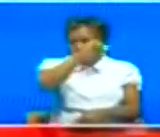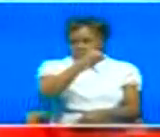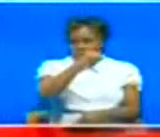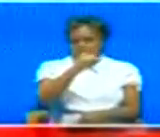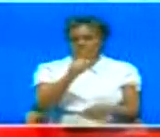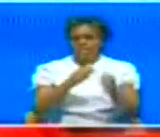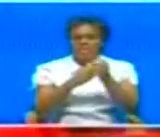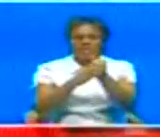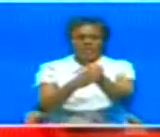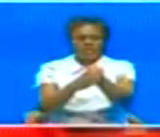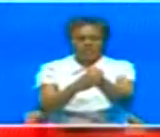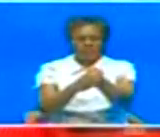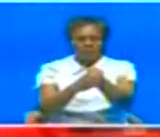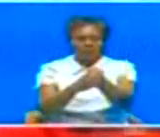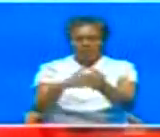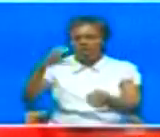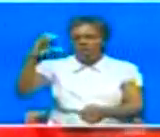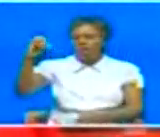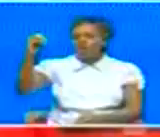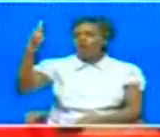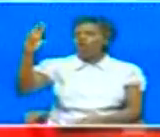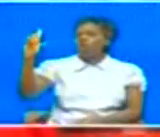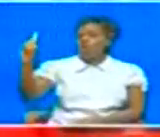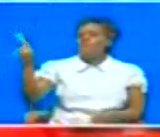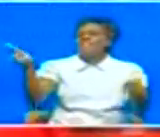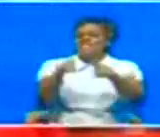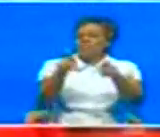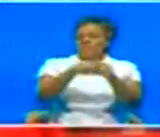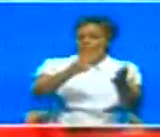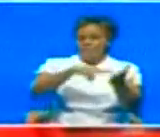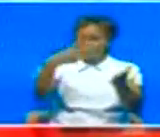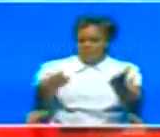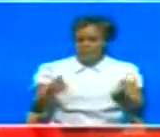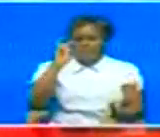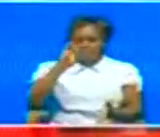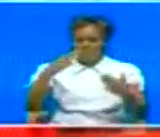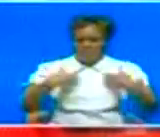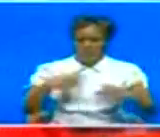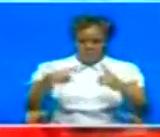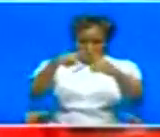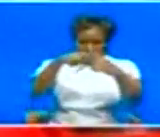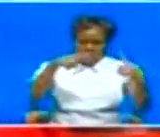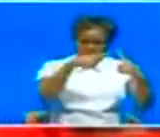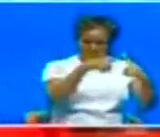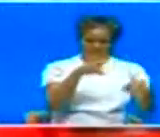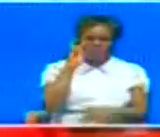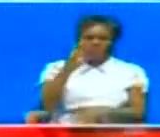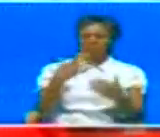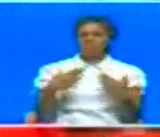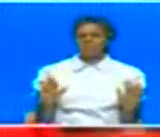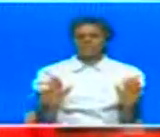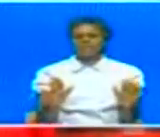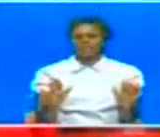this country. CODA's the opposition has been a witness to people being killed without doing anything. CODA's the opposition has